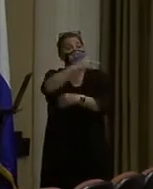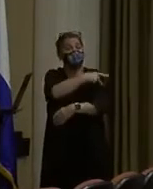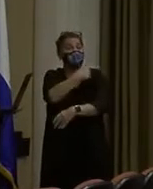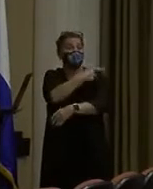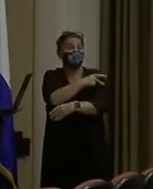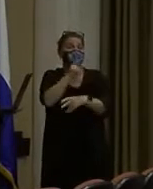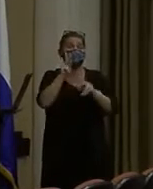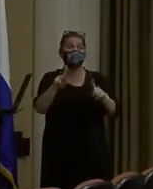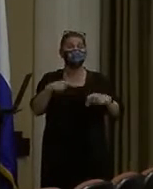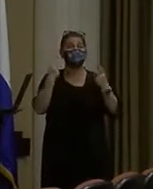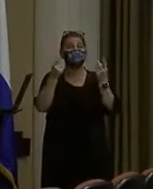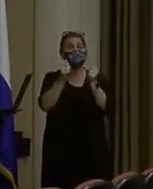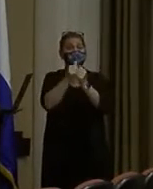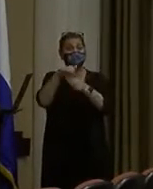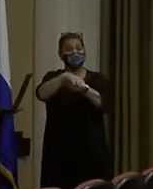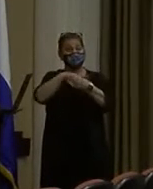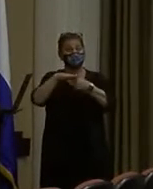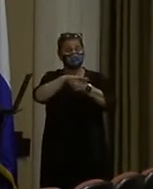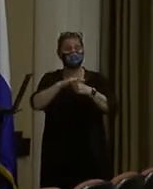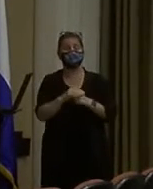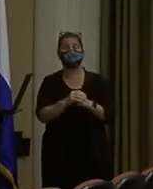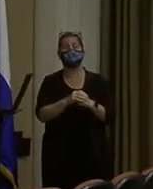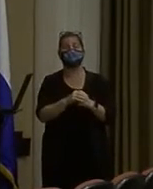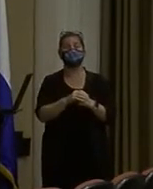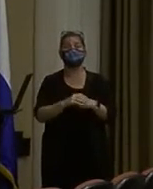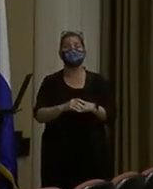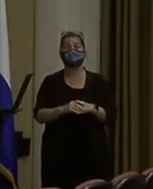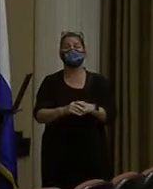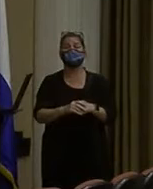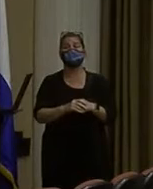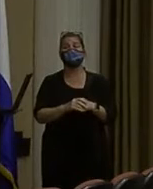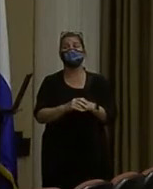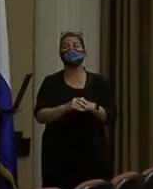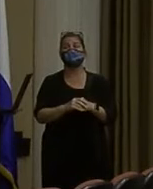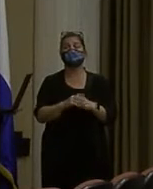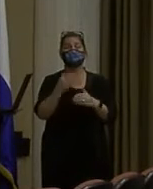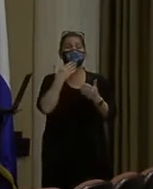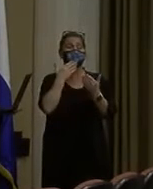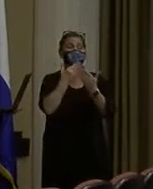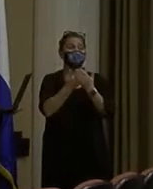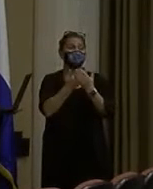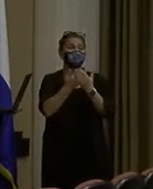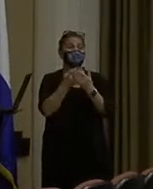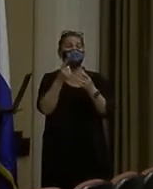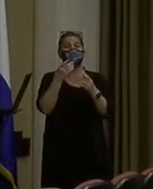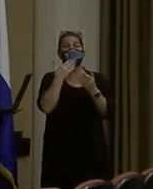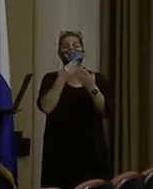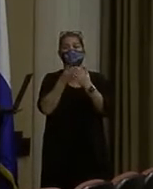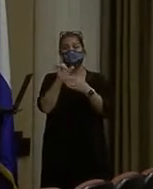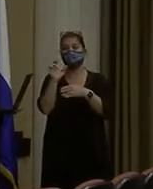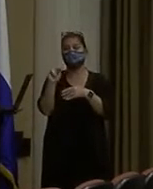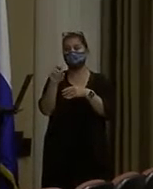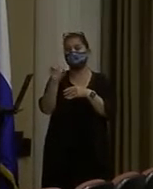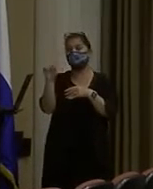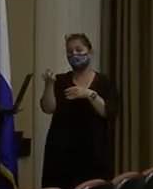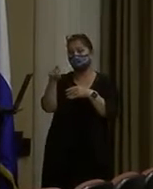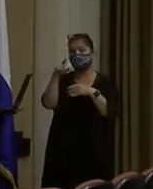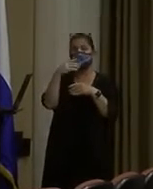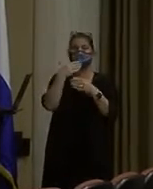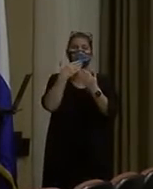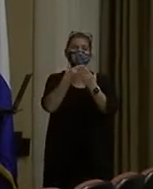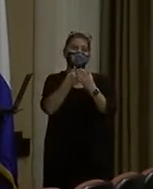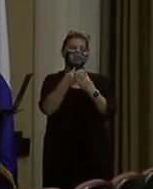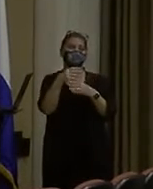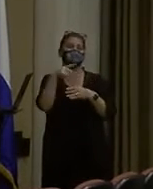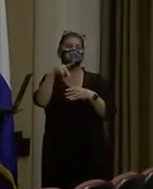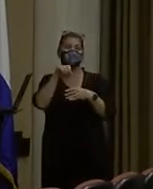individuals living in your communities who you will serve over time. I thank you all. I thank you, Dean Syrup. I thank you, of course,